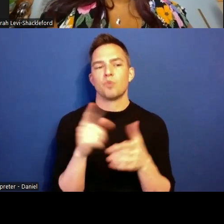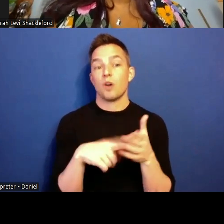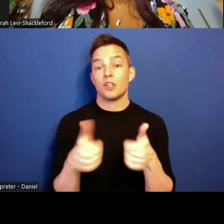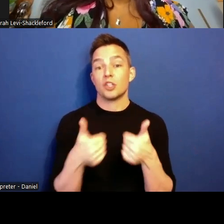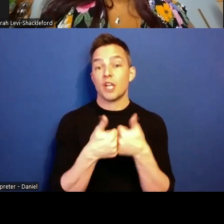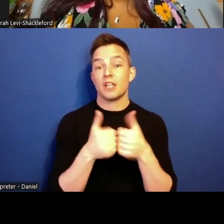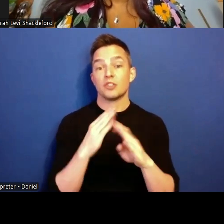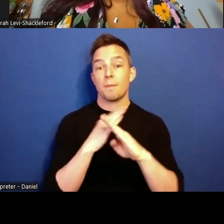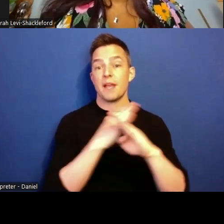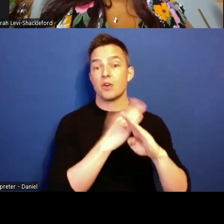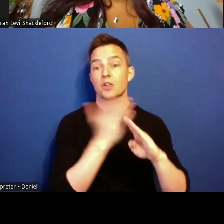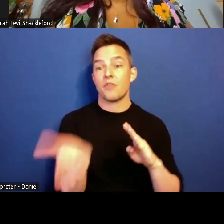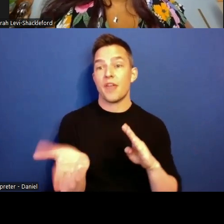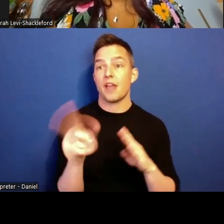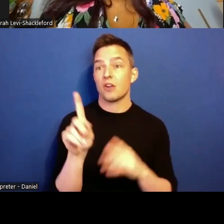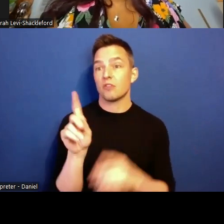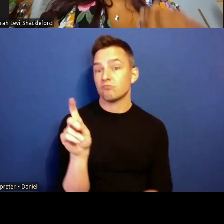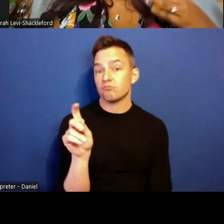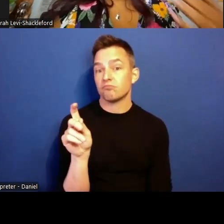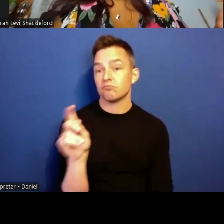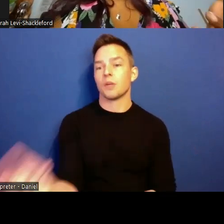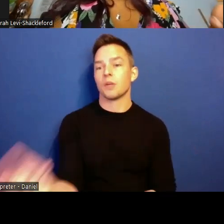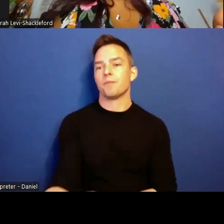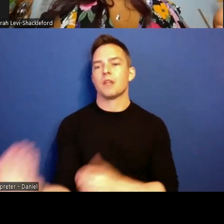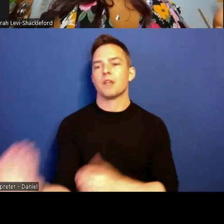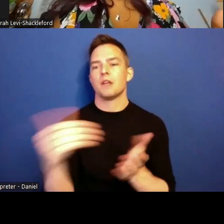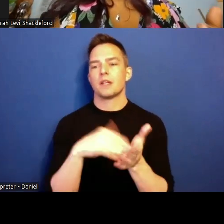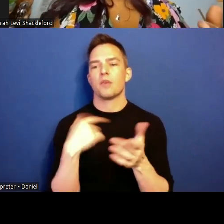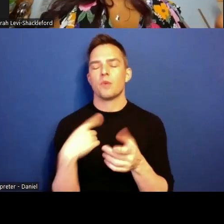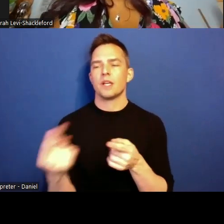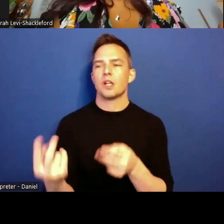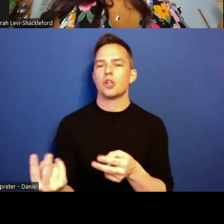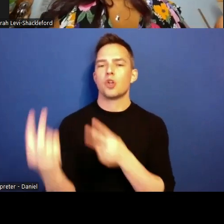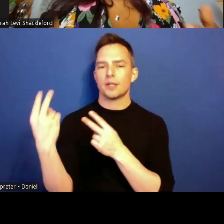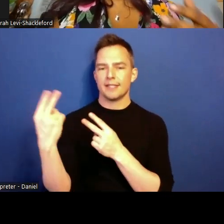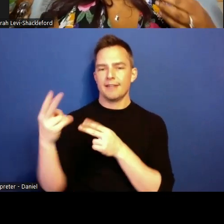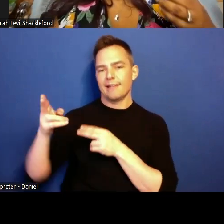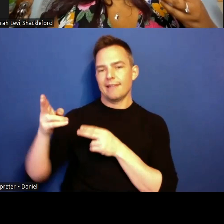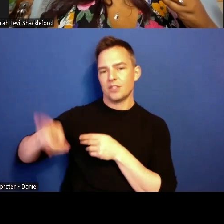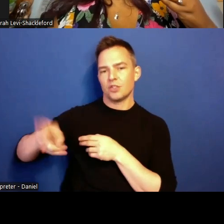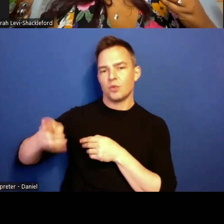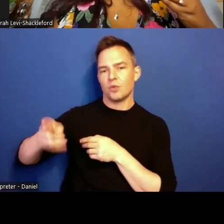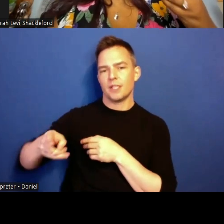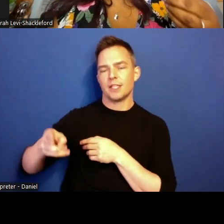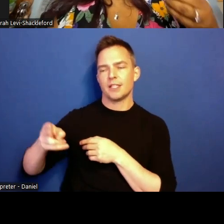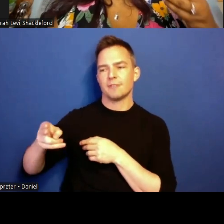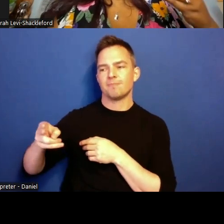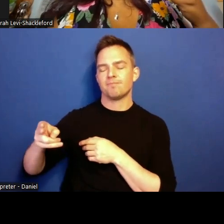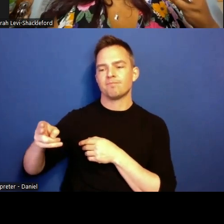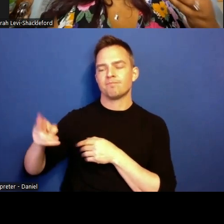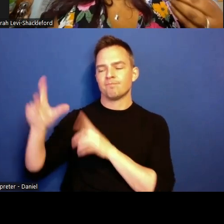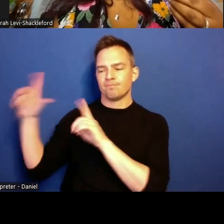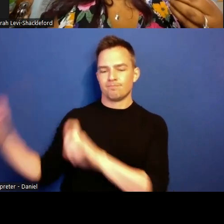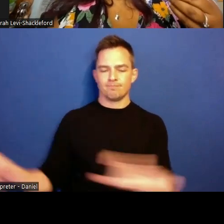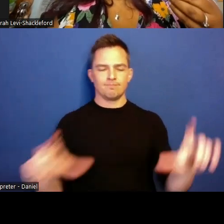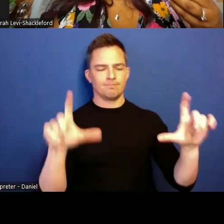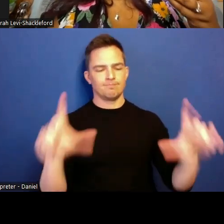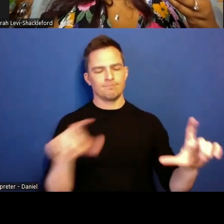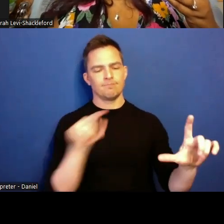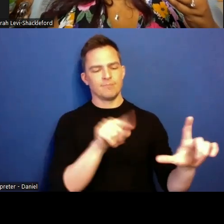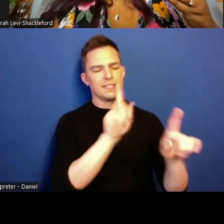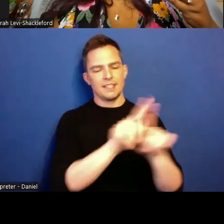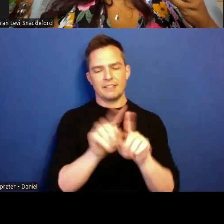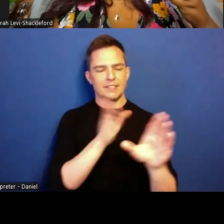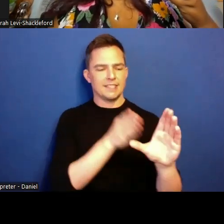barriers there? So again, we look back in history and we see that these different